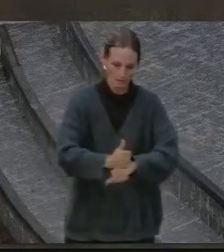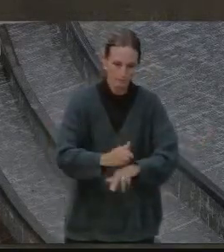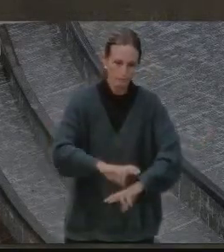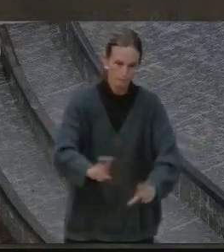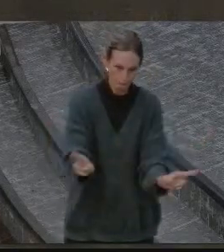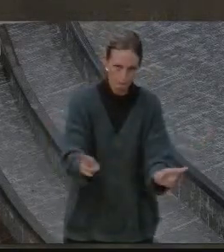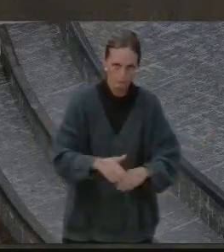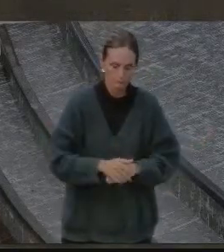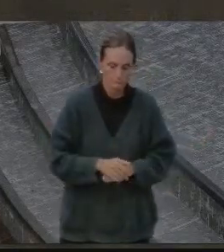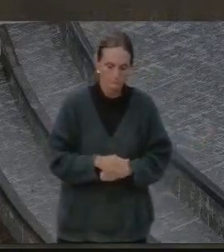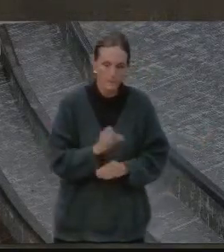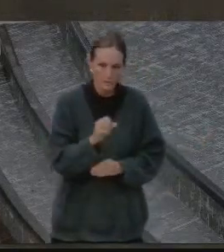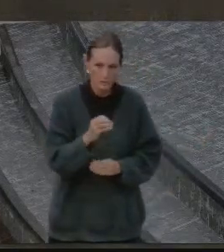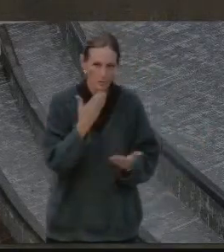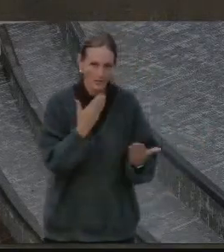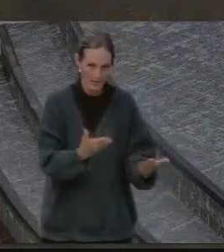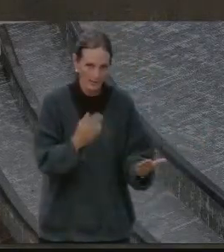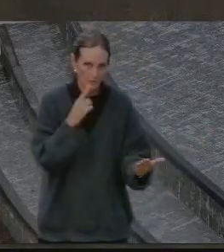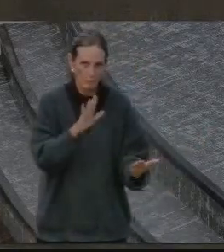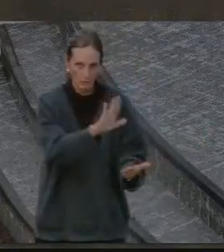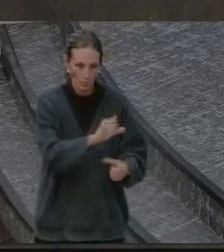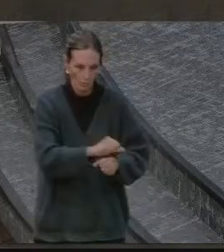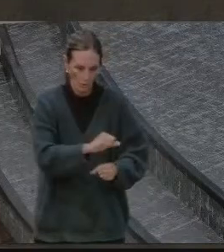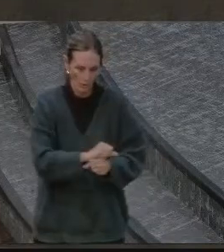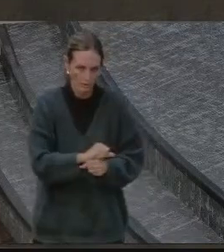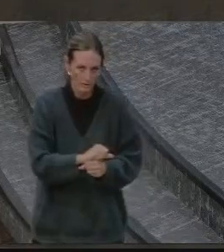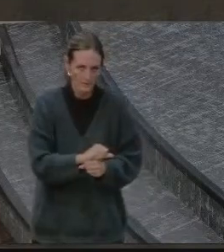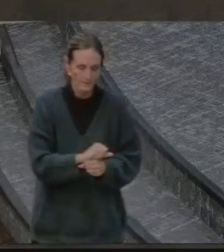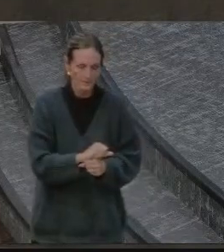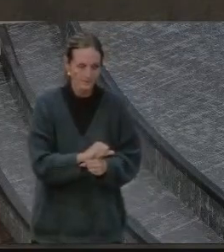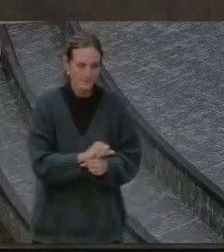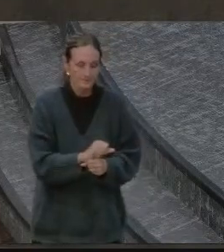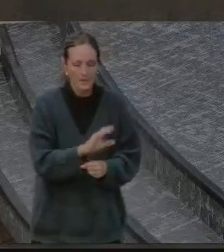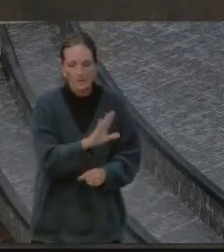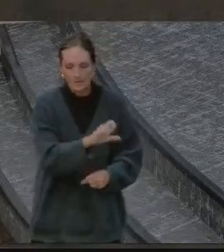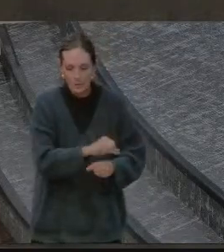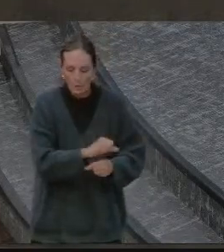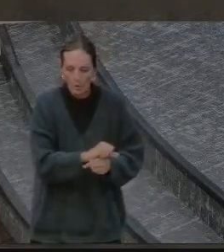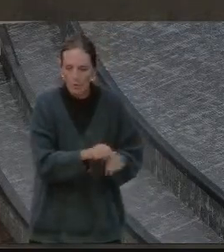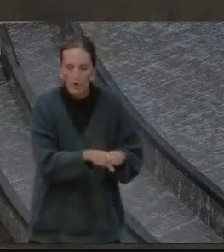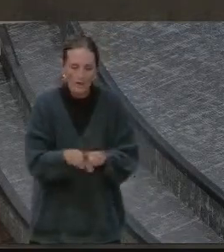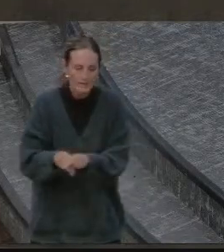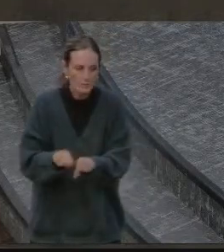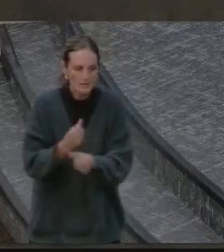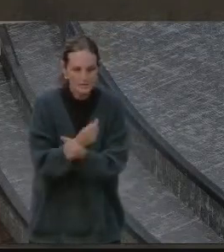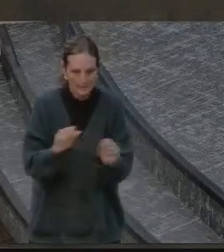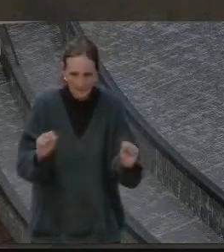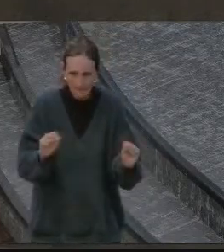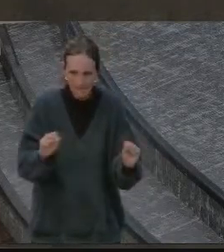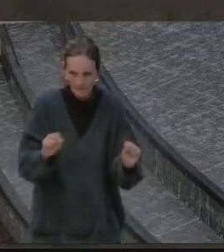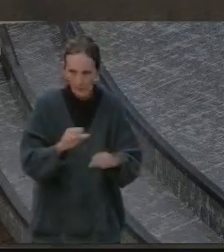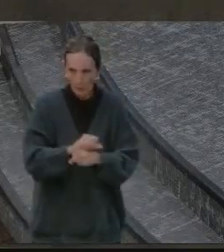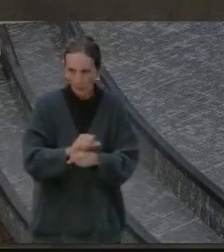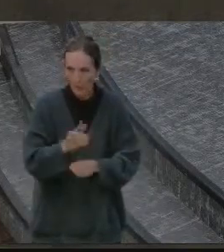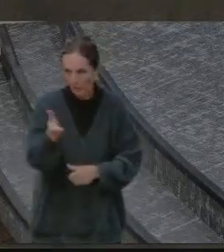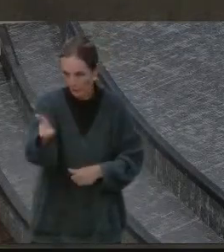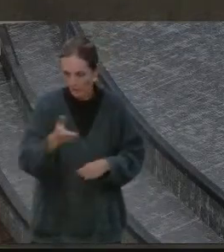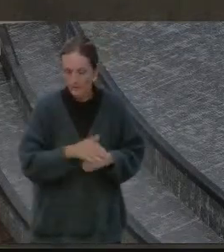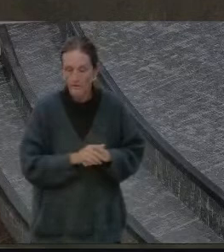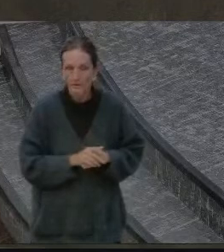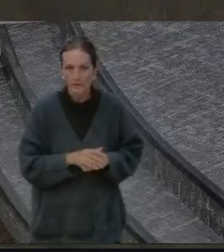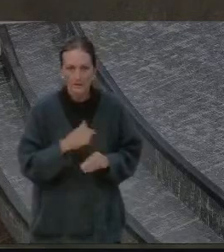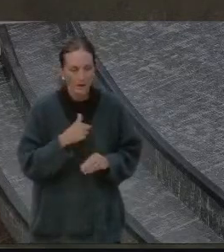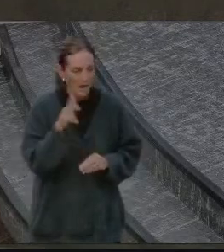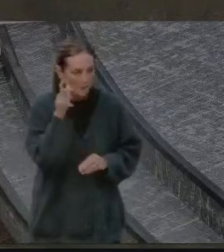you for, you know, the work that you're doing, as well as the safety work. I was just listening to like all of